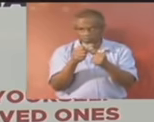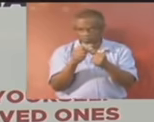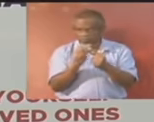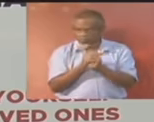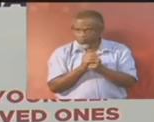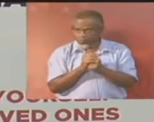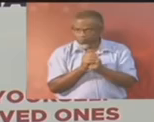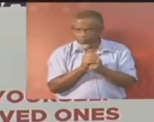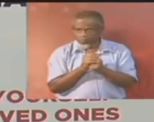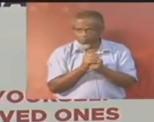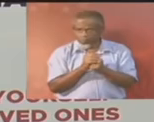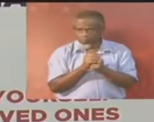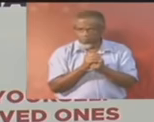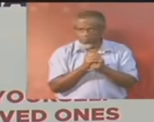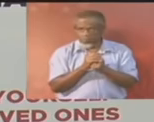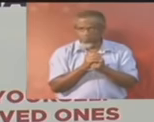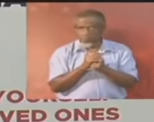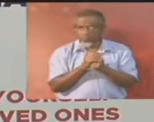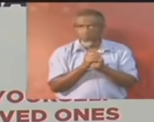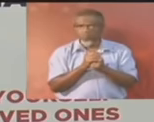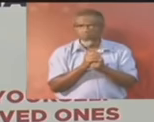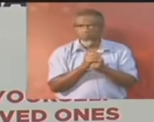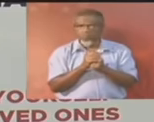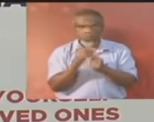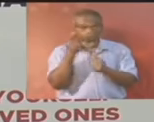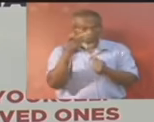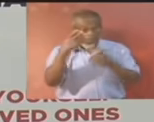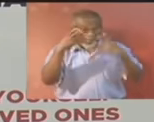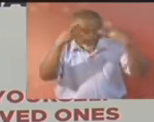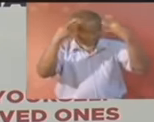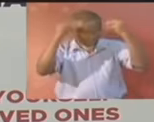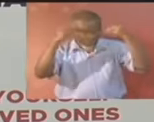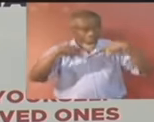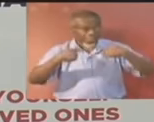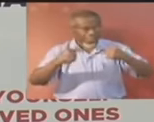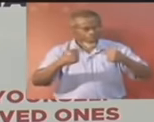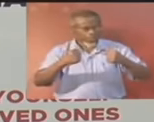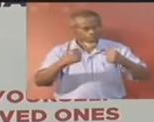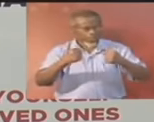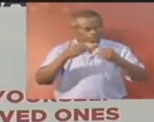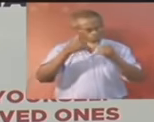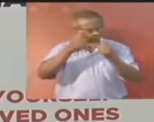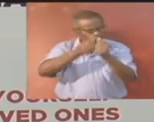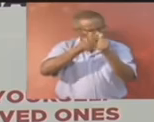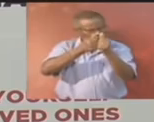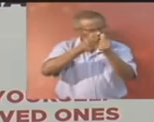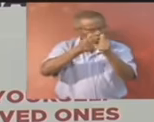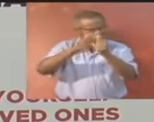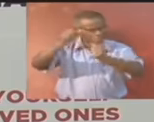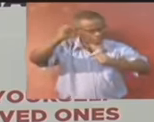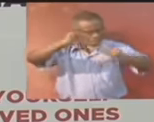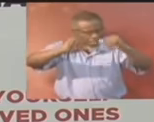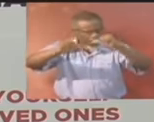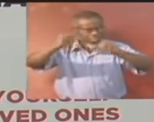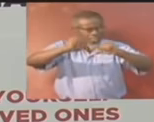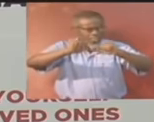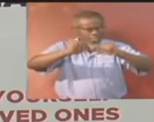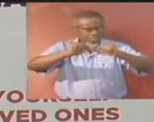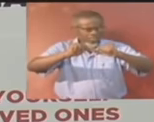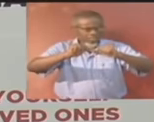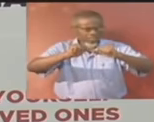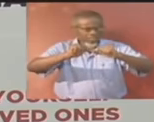data, because the Ministry of Health and the government is guided by the science and data and statistics regarding the